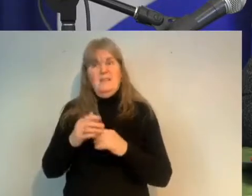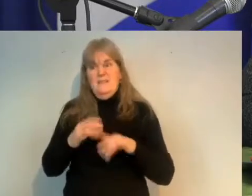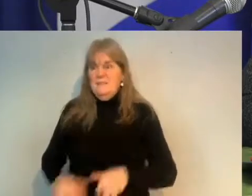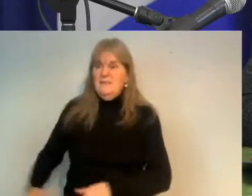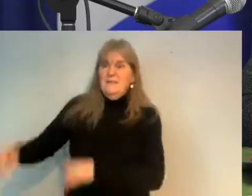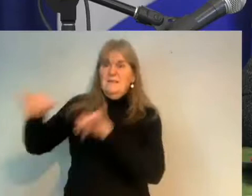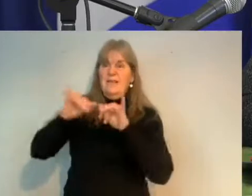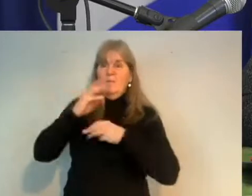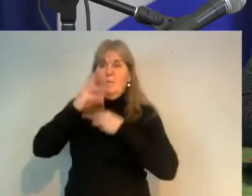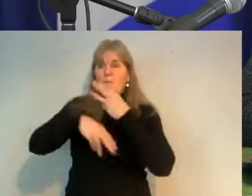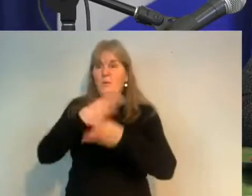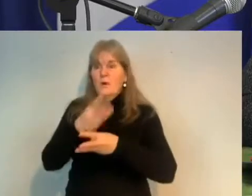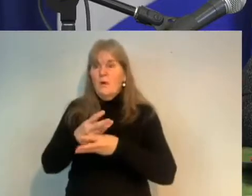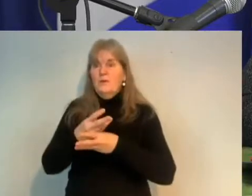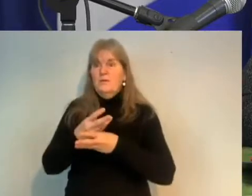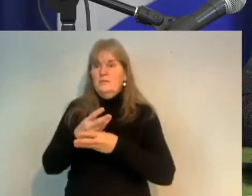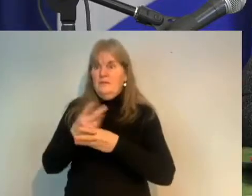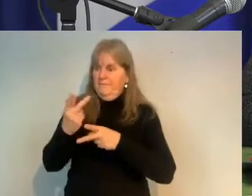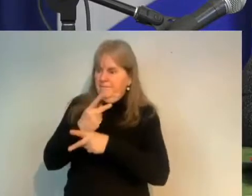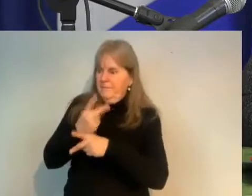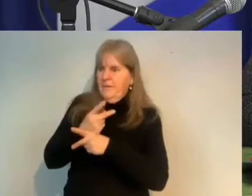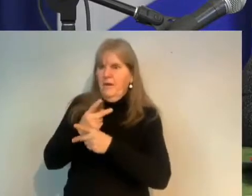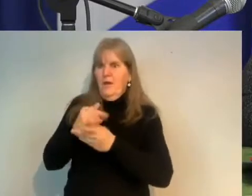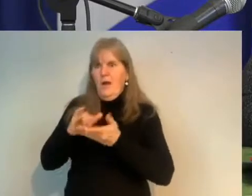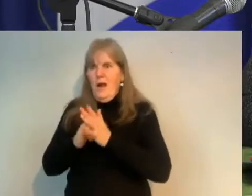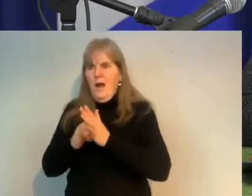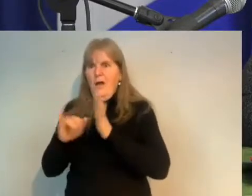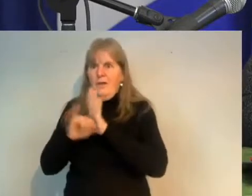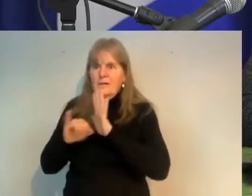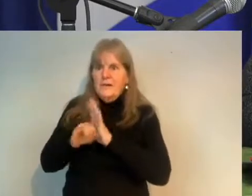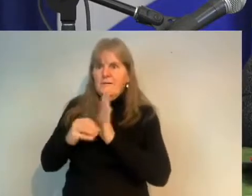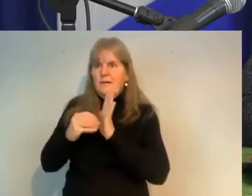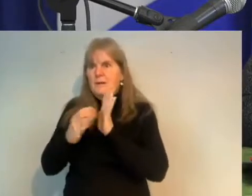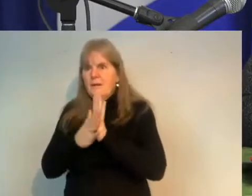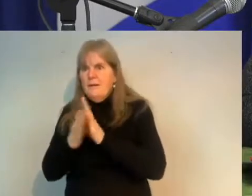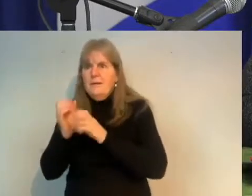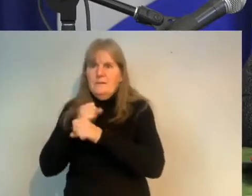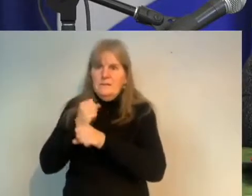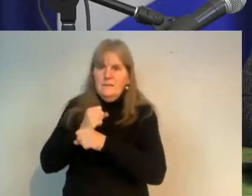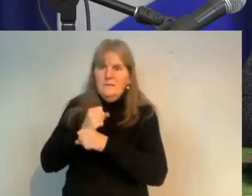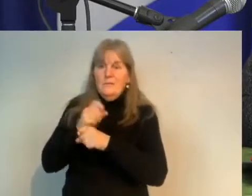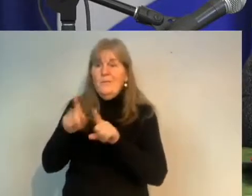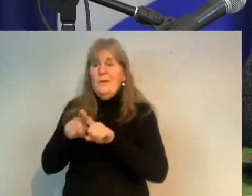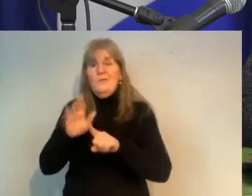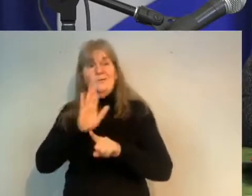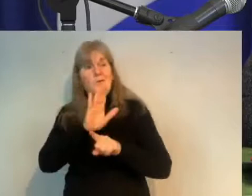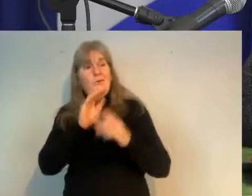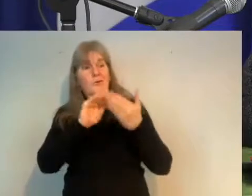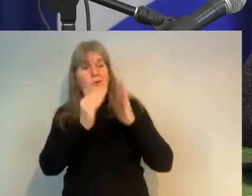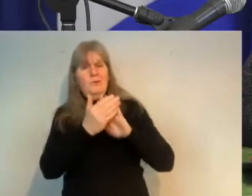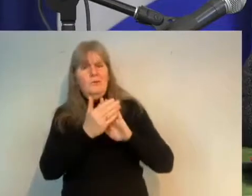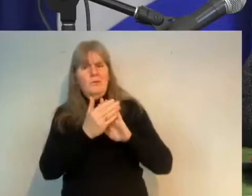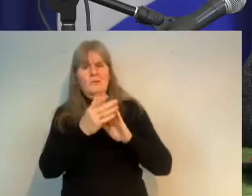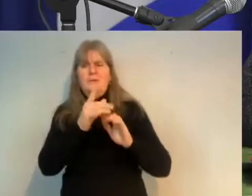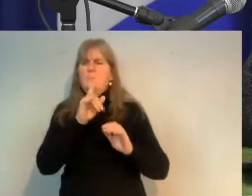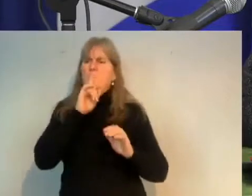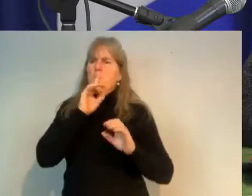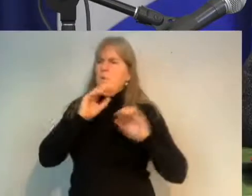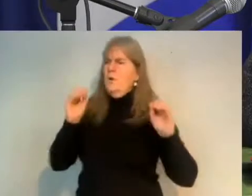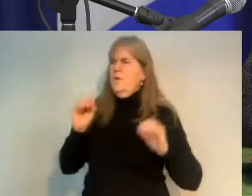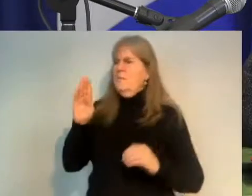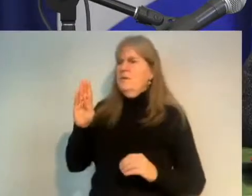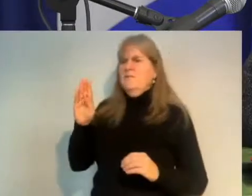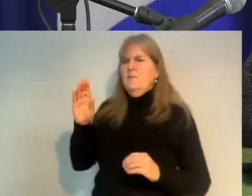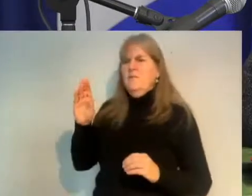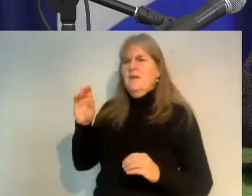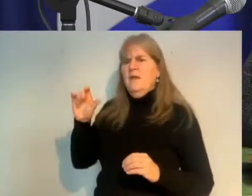with, and it's really important to know that if your community also says there's no cases, so Beaver Creek, Burwash Landing,